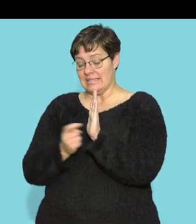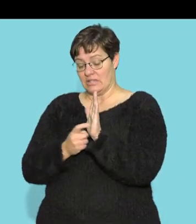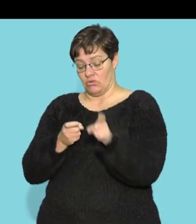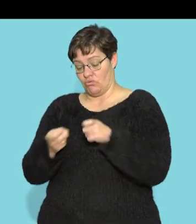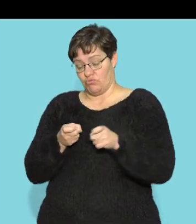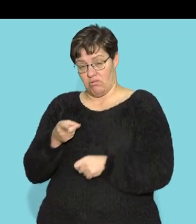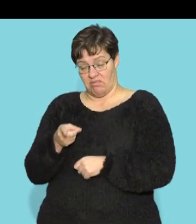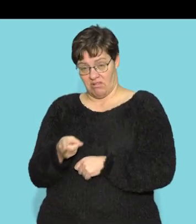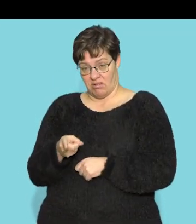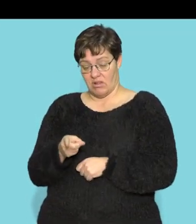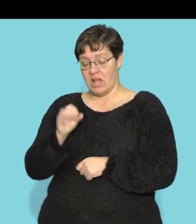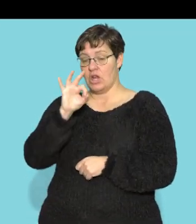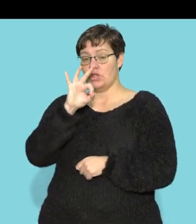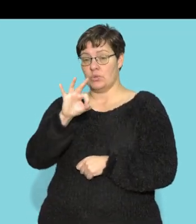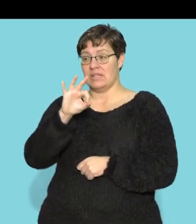as